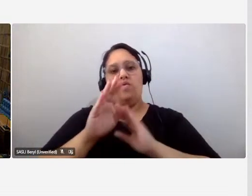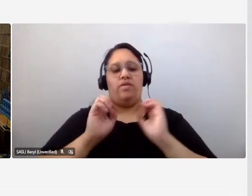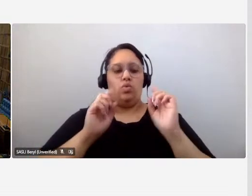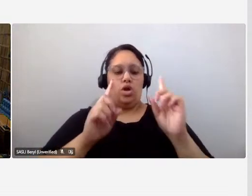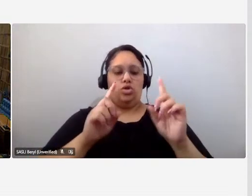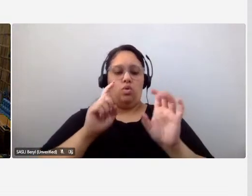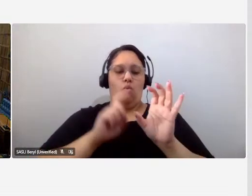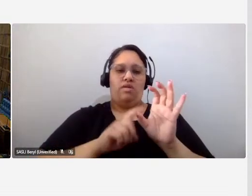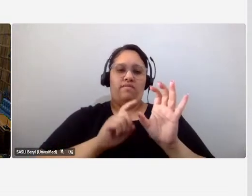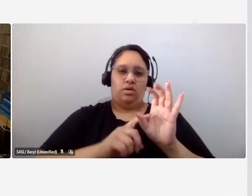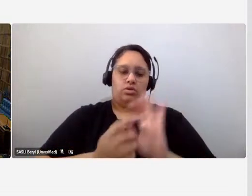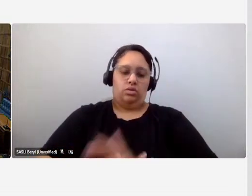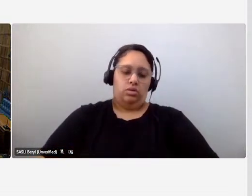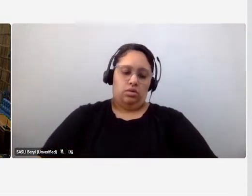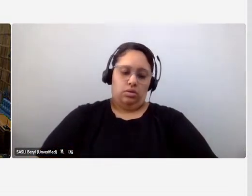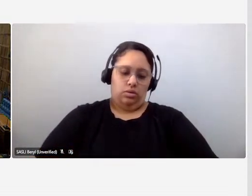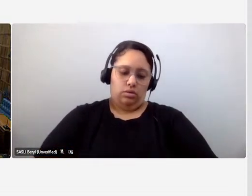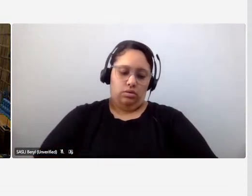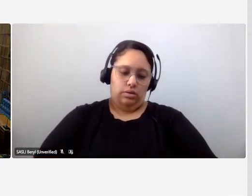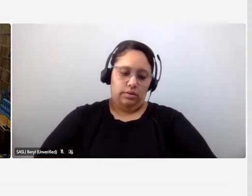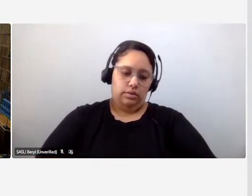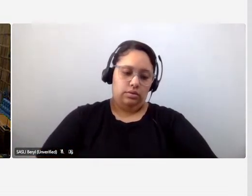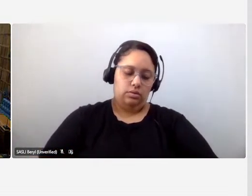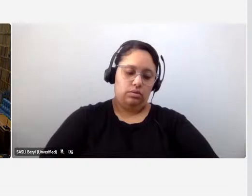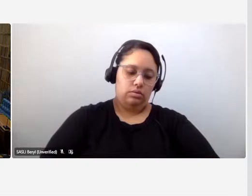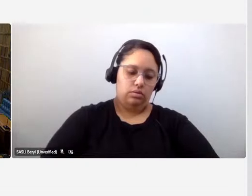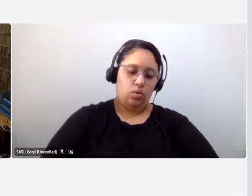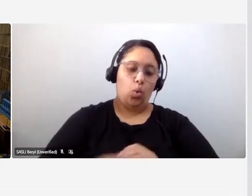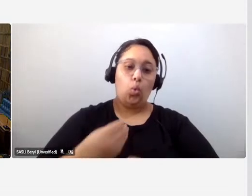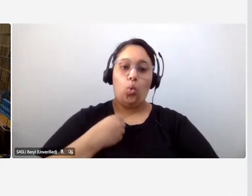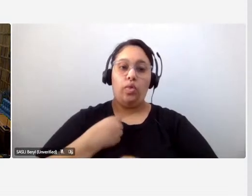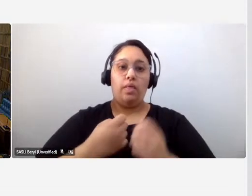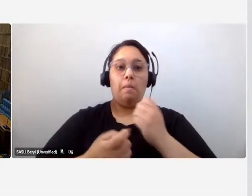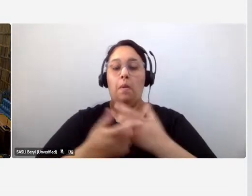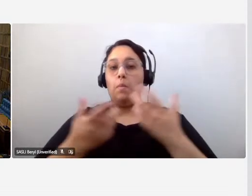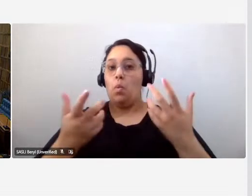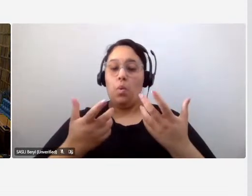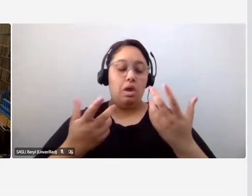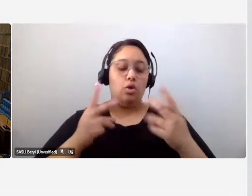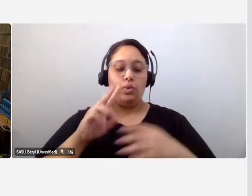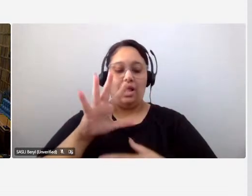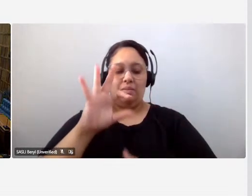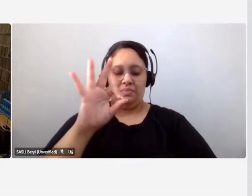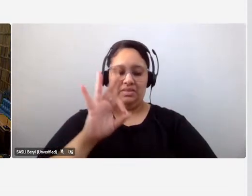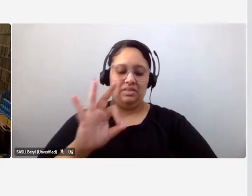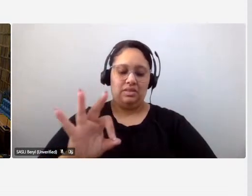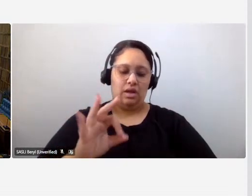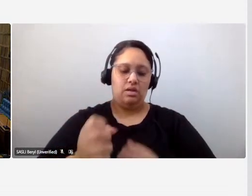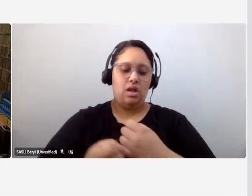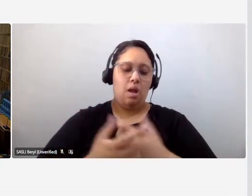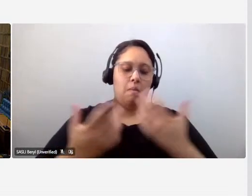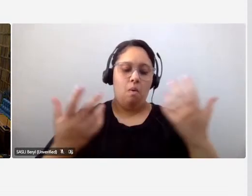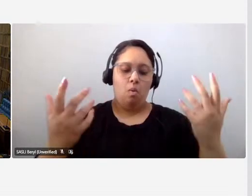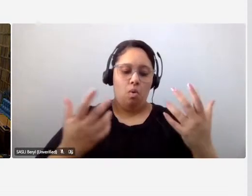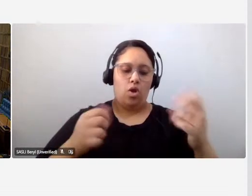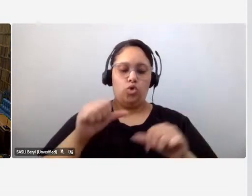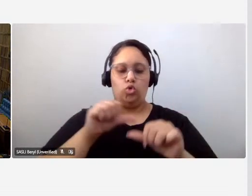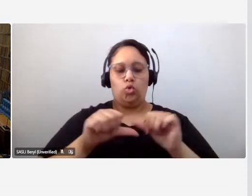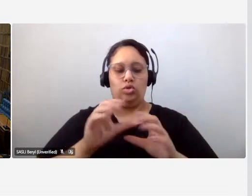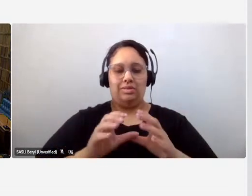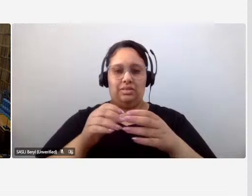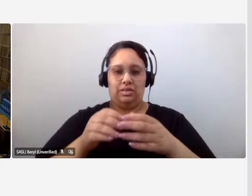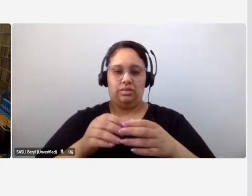educational qualifications. In terms of where the young people end up, 28% of them end up in the social